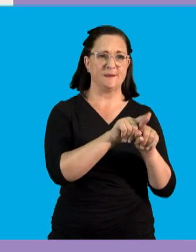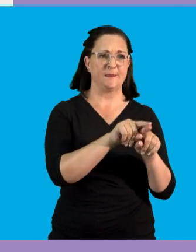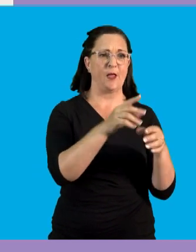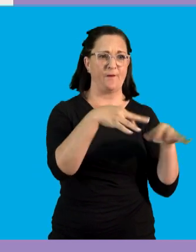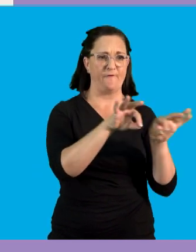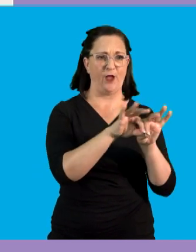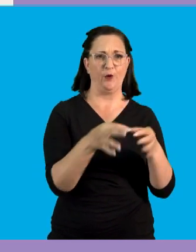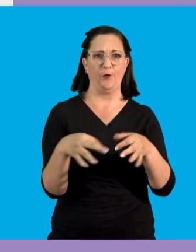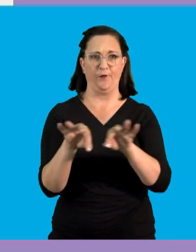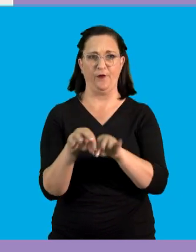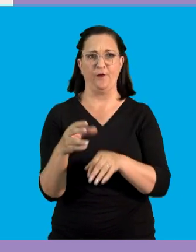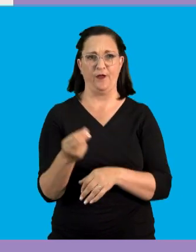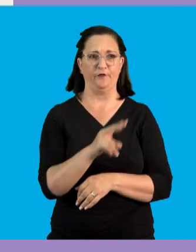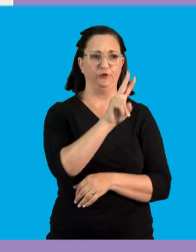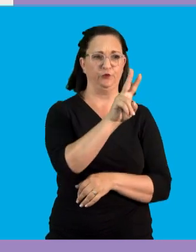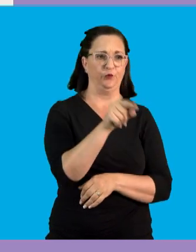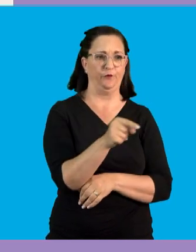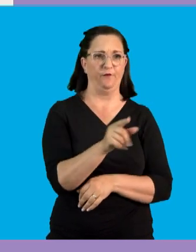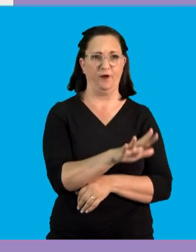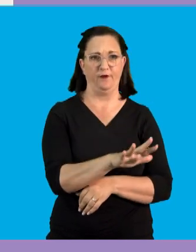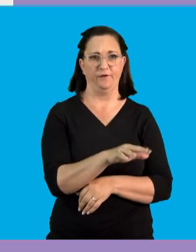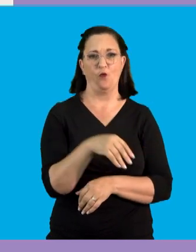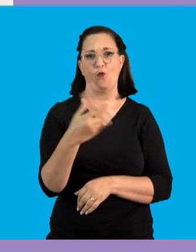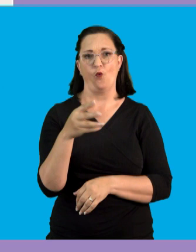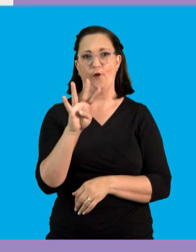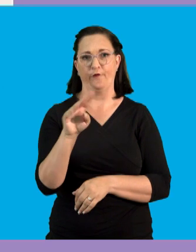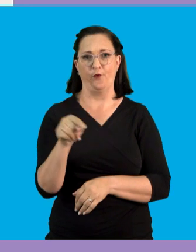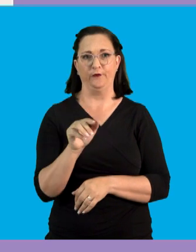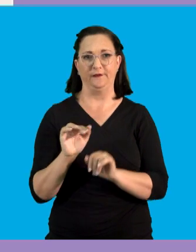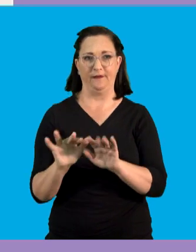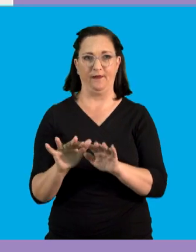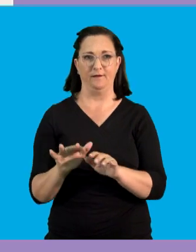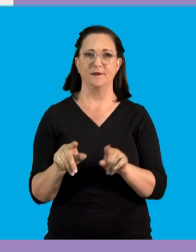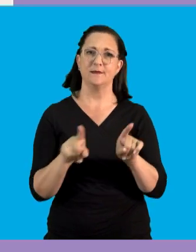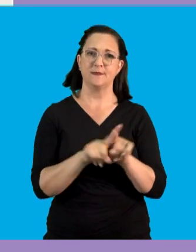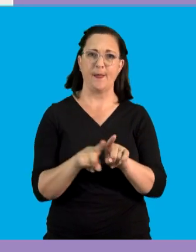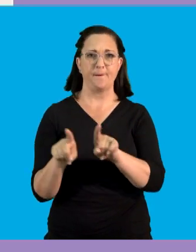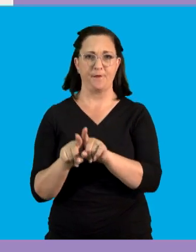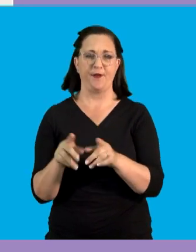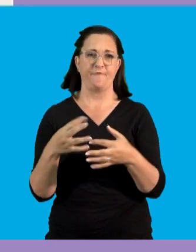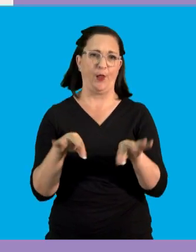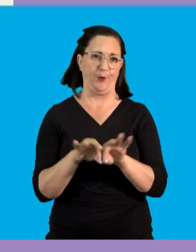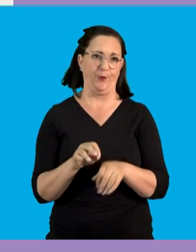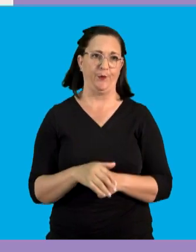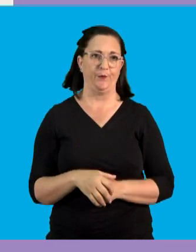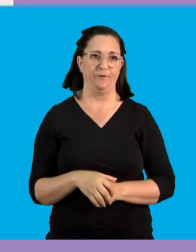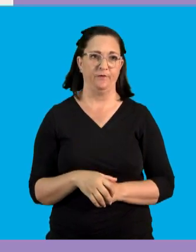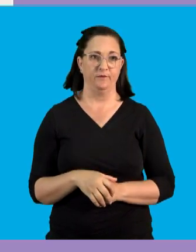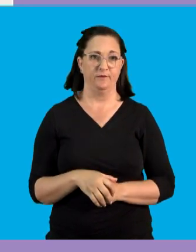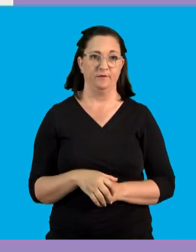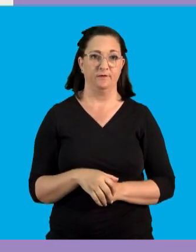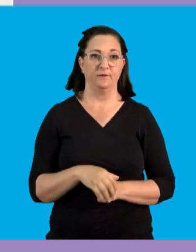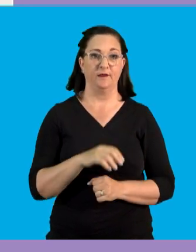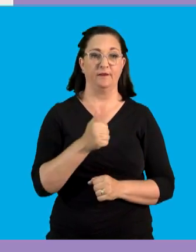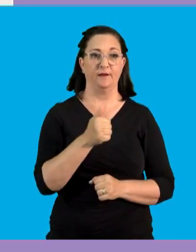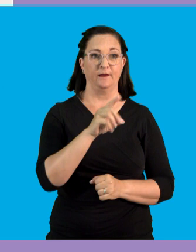value. For example, 2/5 and 4/10, they have the same value.